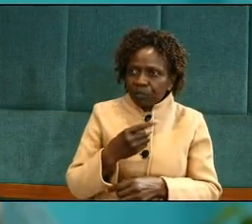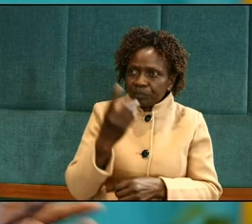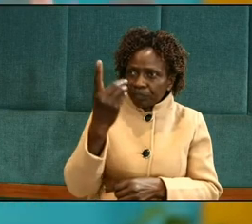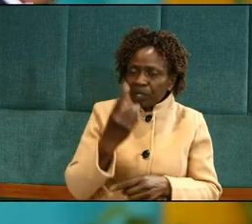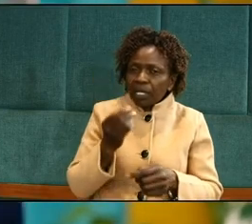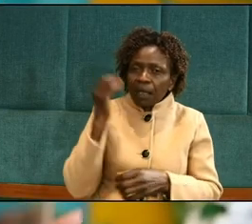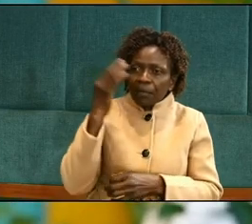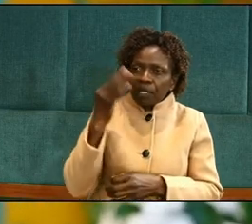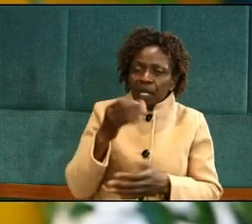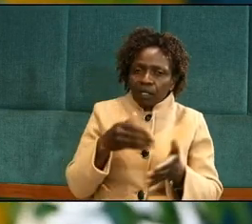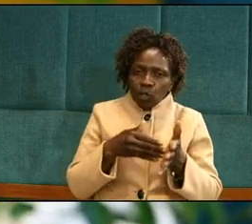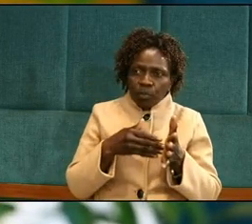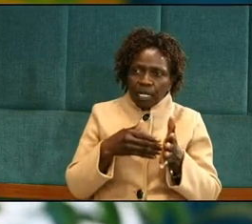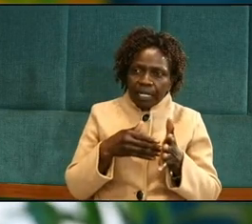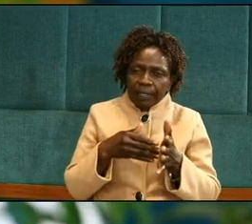the preacher paused.